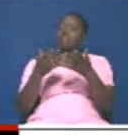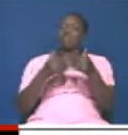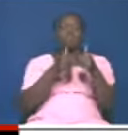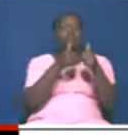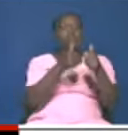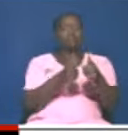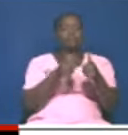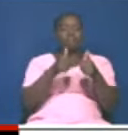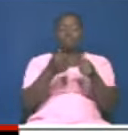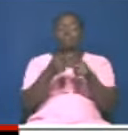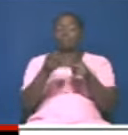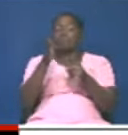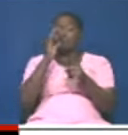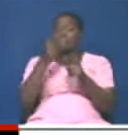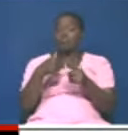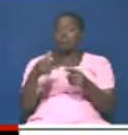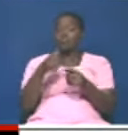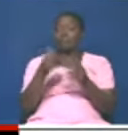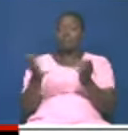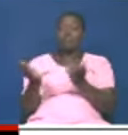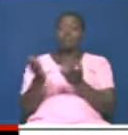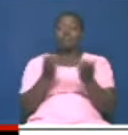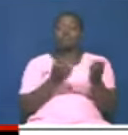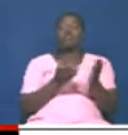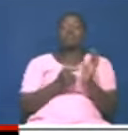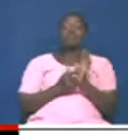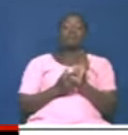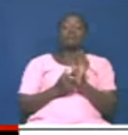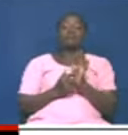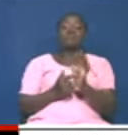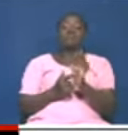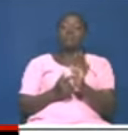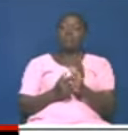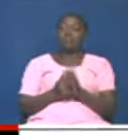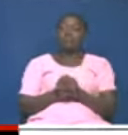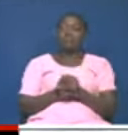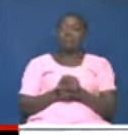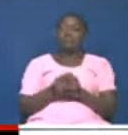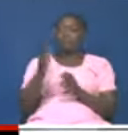wako na sisi. Tutabeba bango na tutaonekana na hiyo. Mungu wako na sisi.